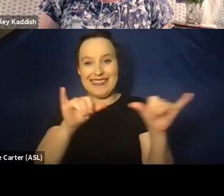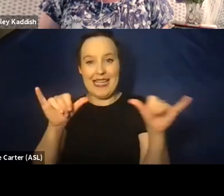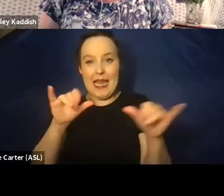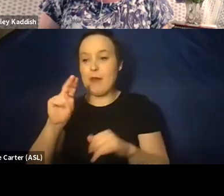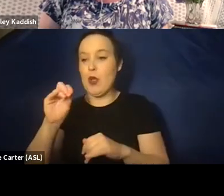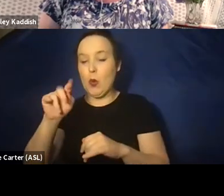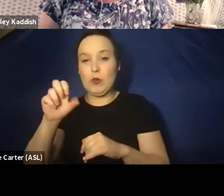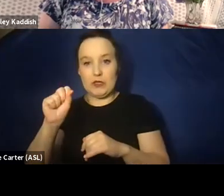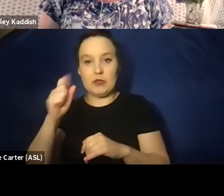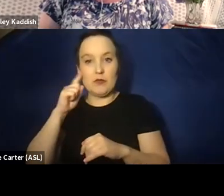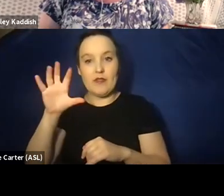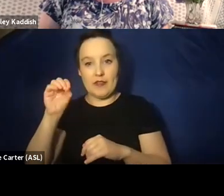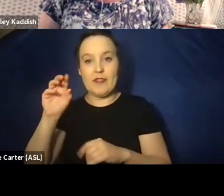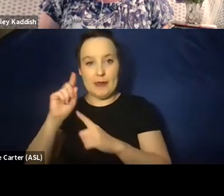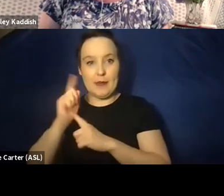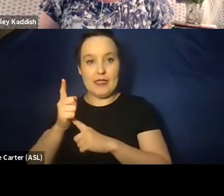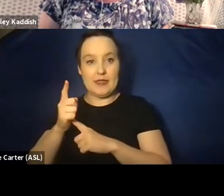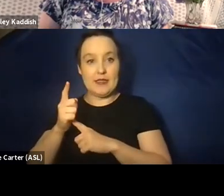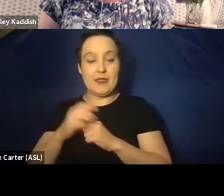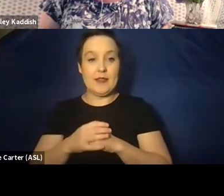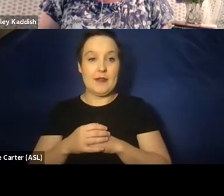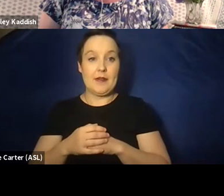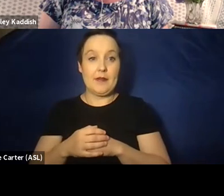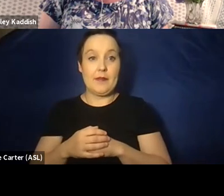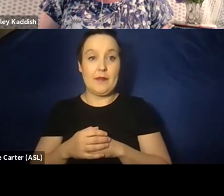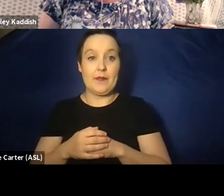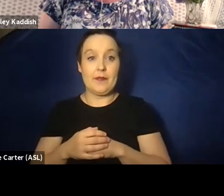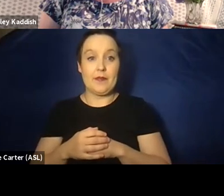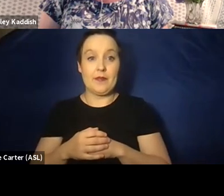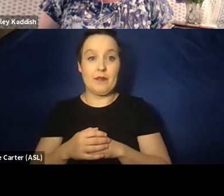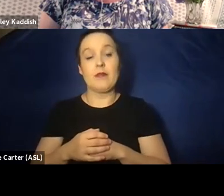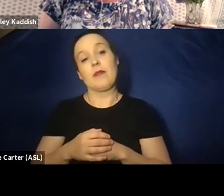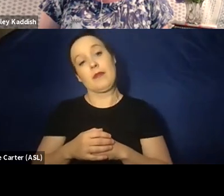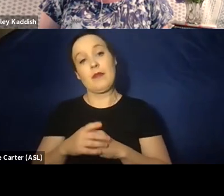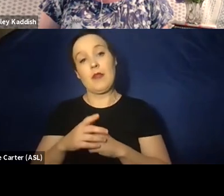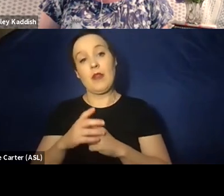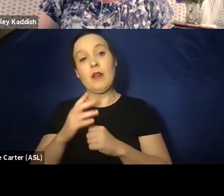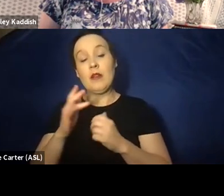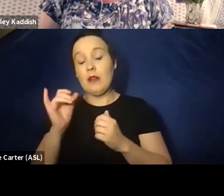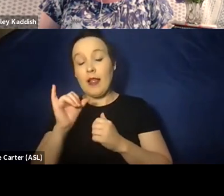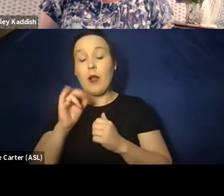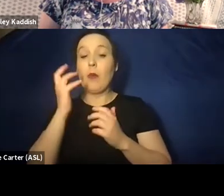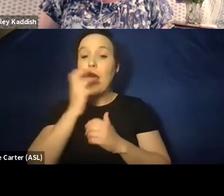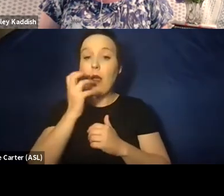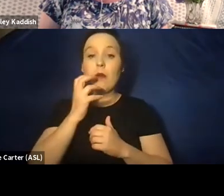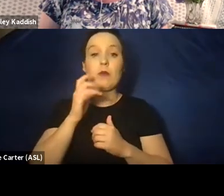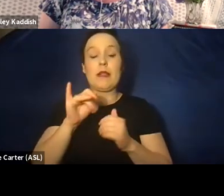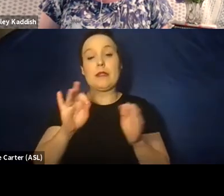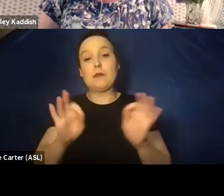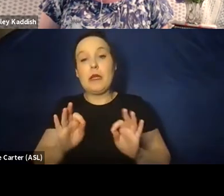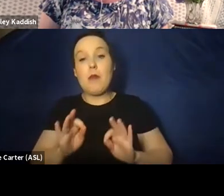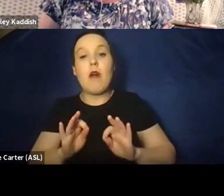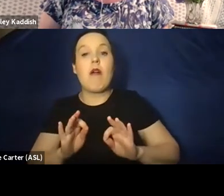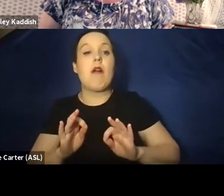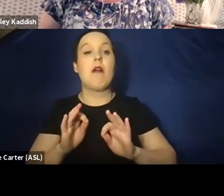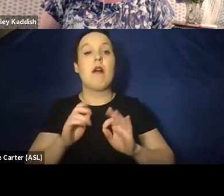And yet, even within that, which one can conceive as being like minimal, the idea is transformative, that with the repetition, we